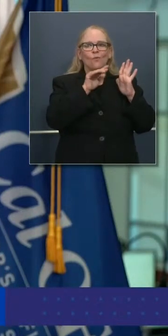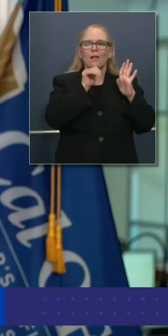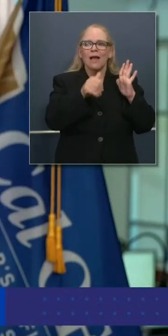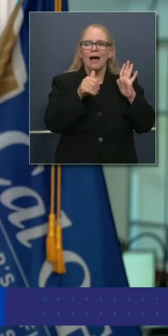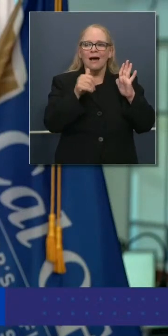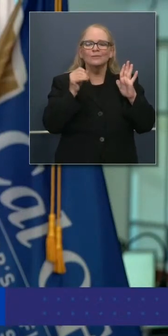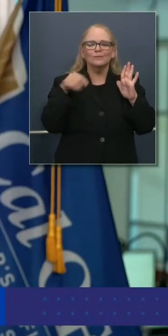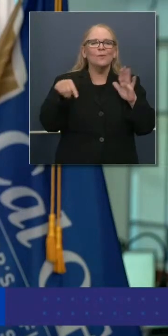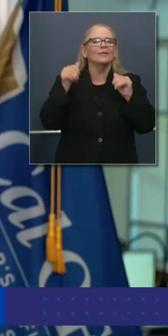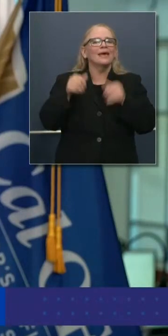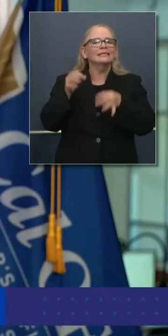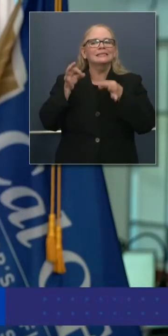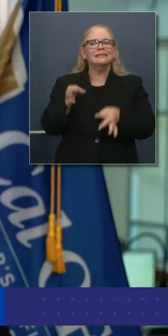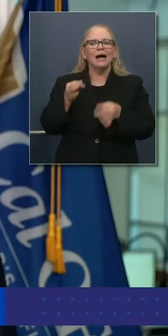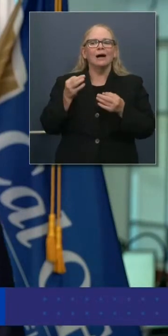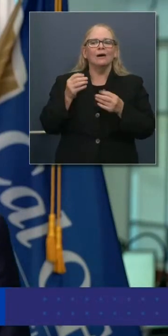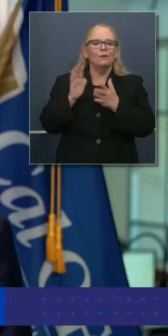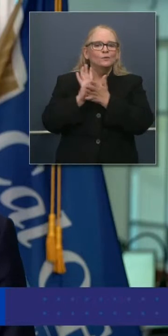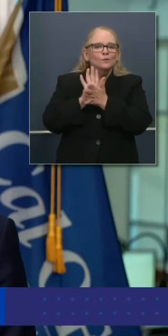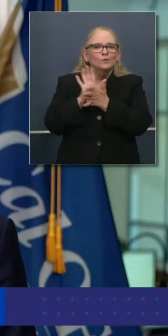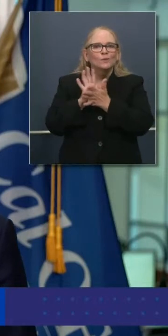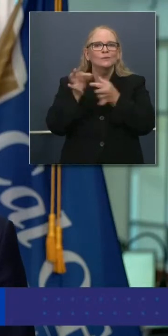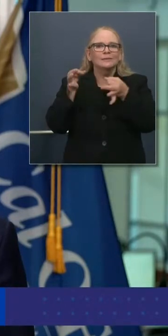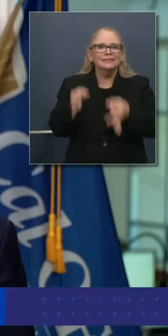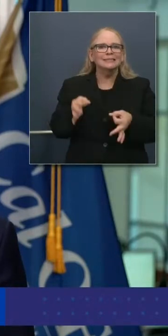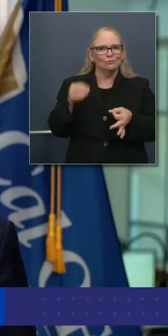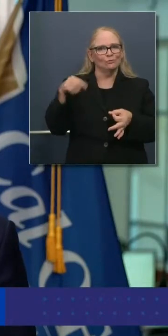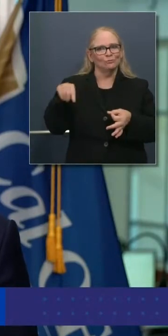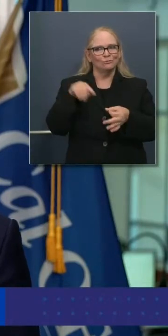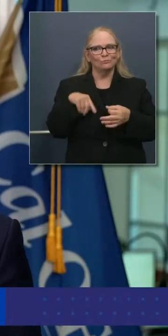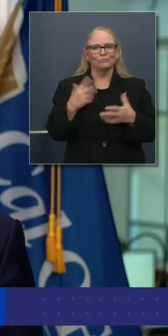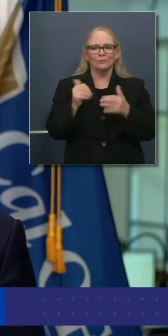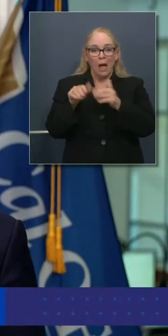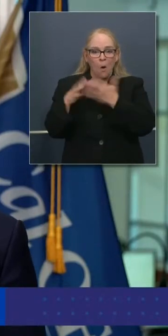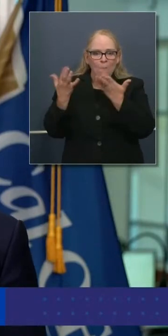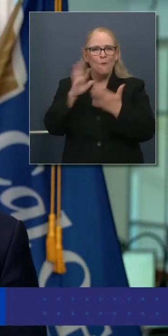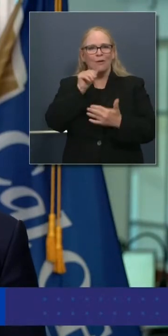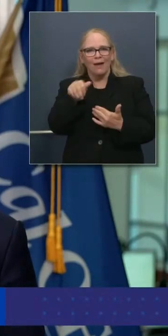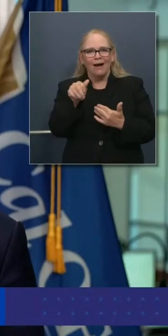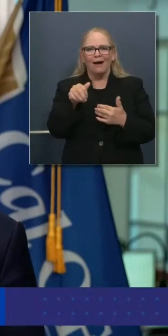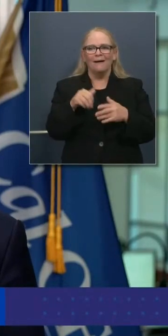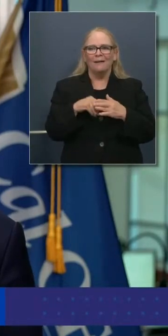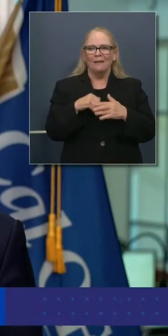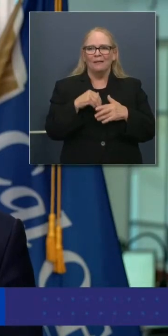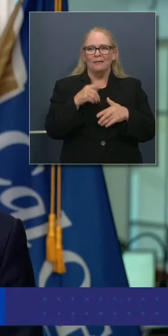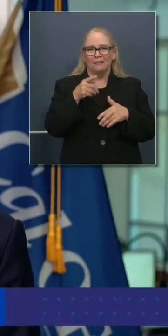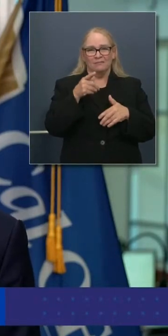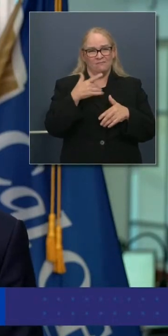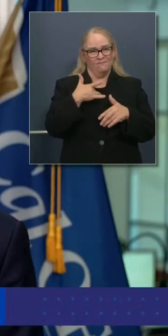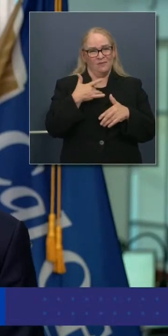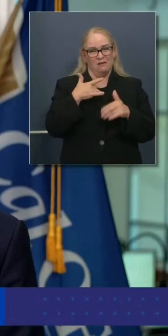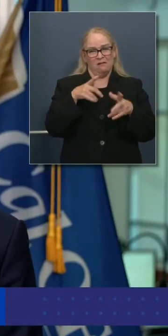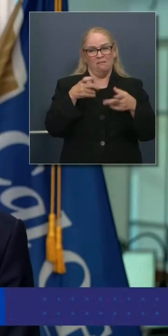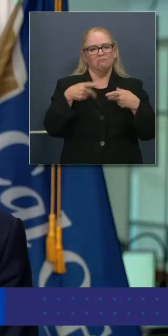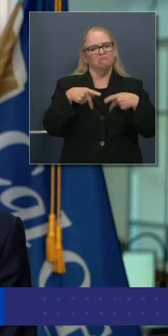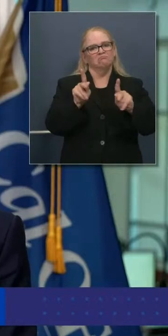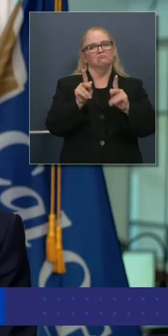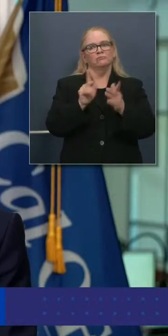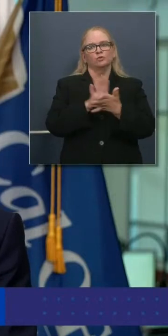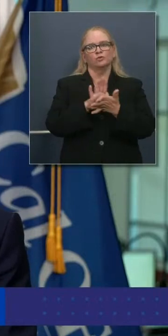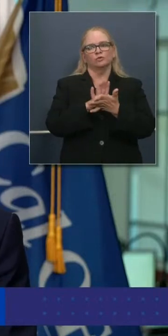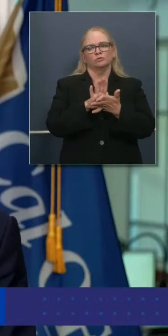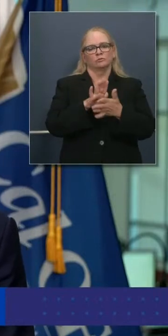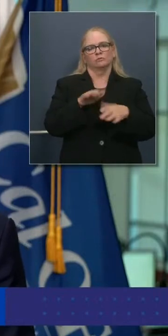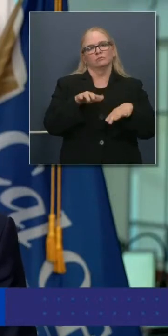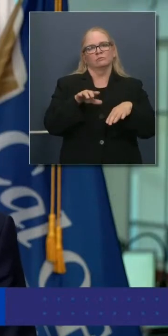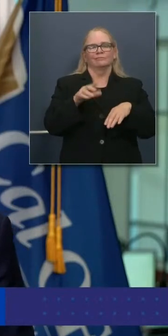waivers? And then finally, we were also wondering why it's okay to open child care centers but not schools in the counties that are on